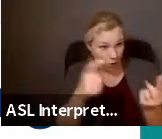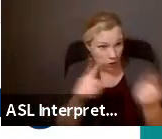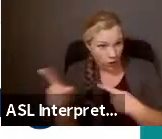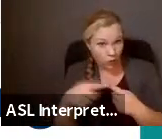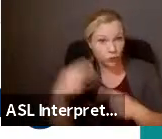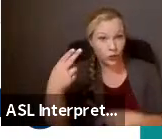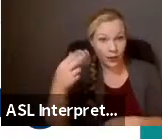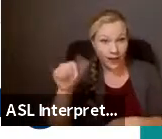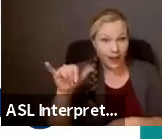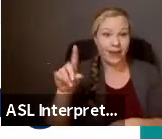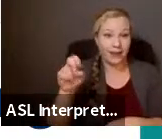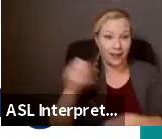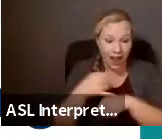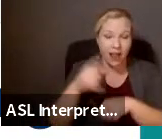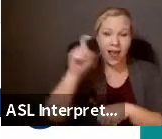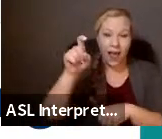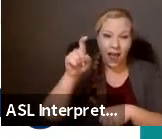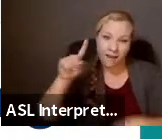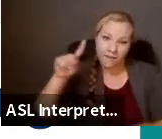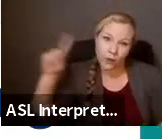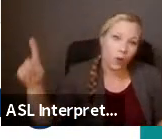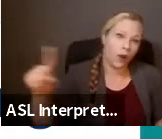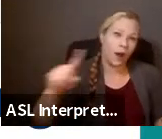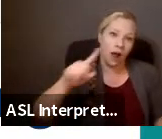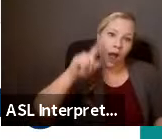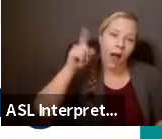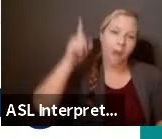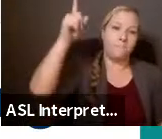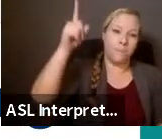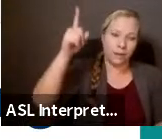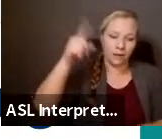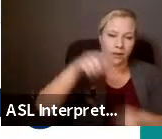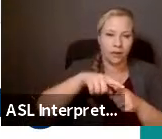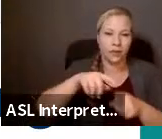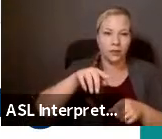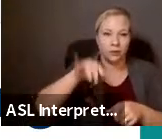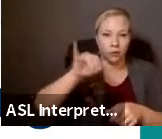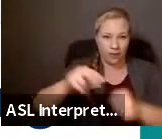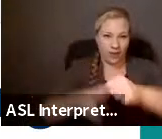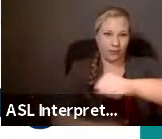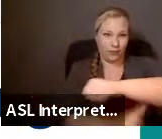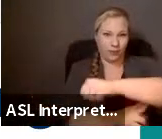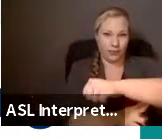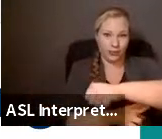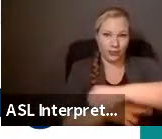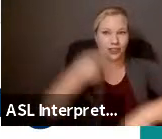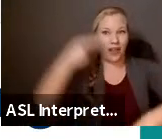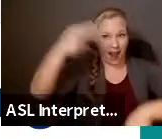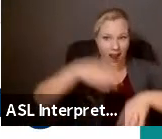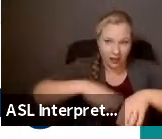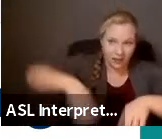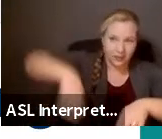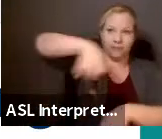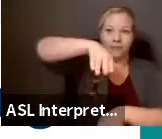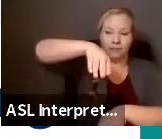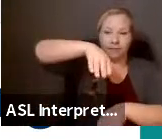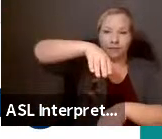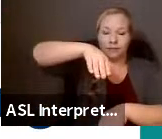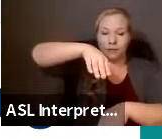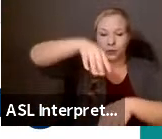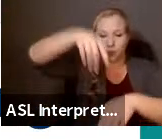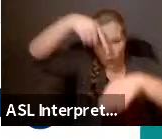we'd have to climb up to that arterial street, that arterial bridge that is carrying us over, right? So we're going